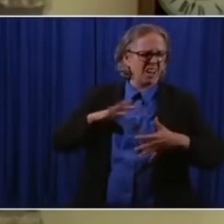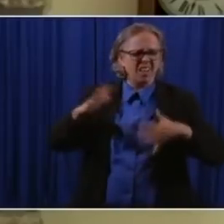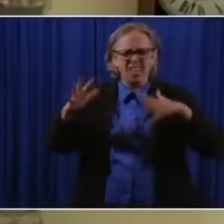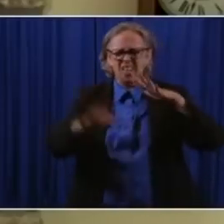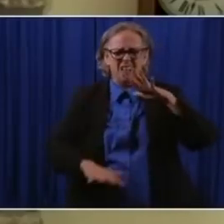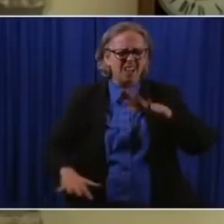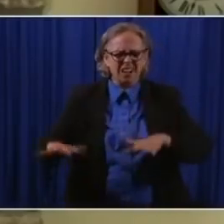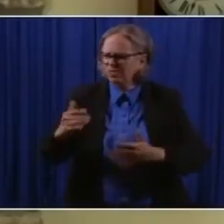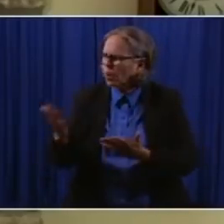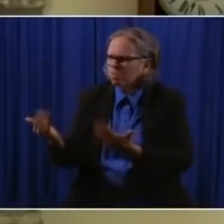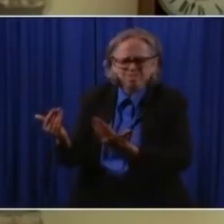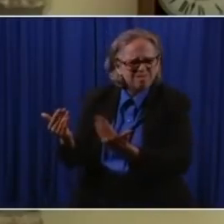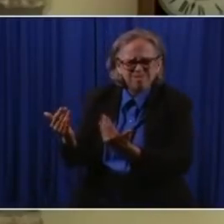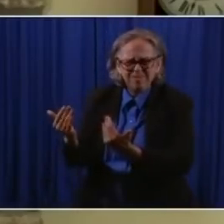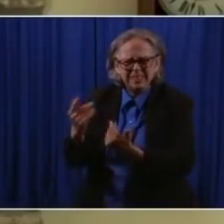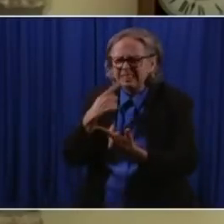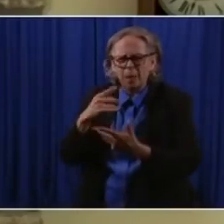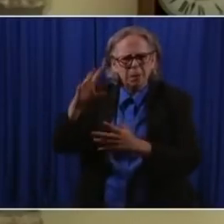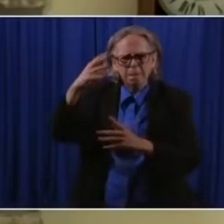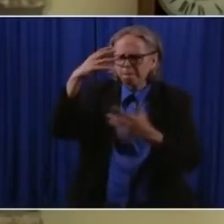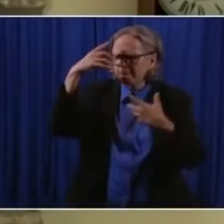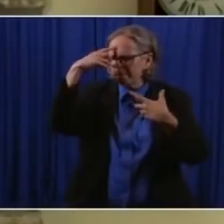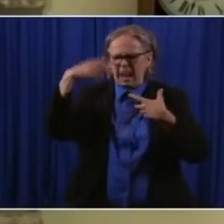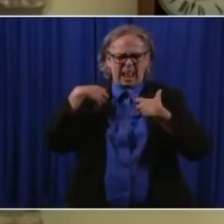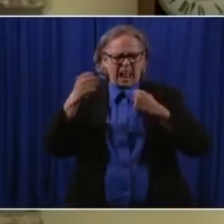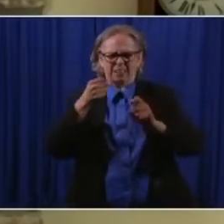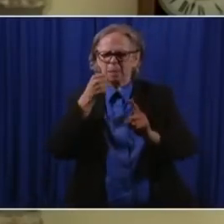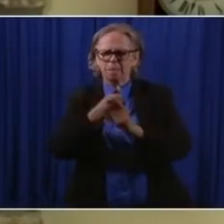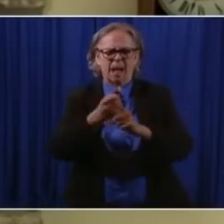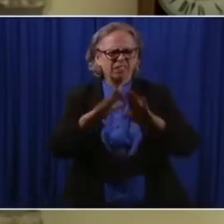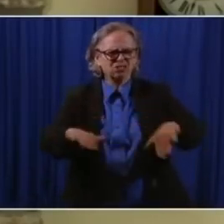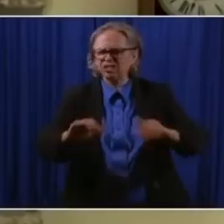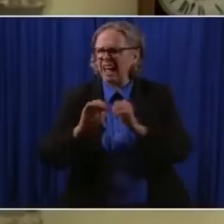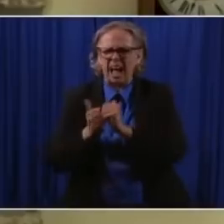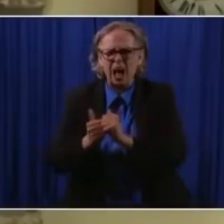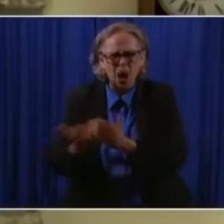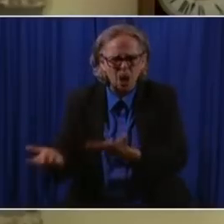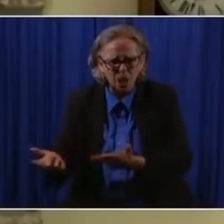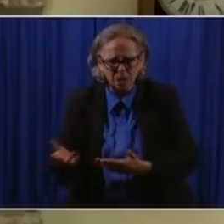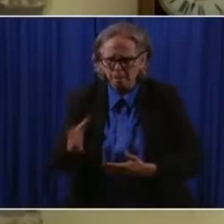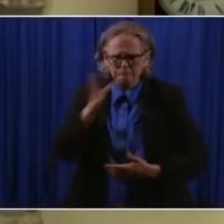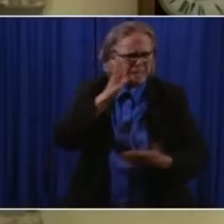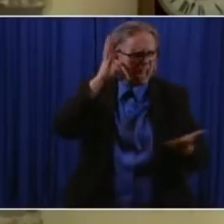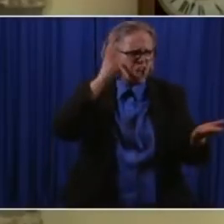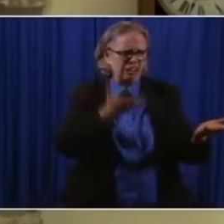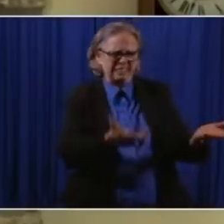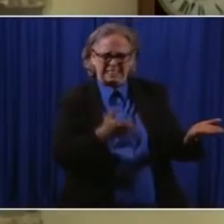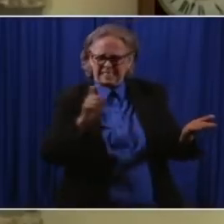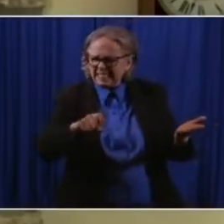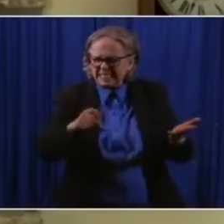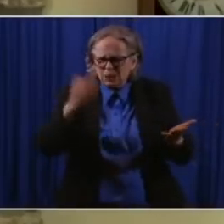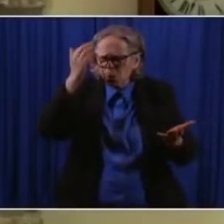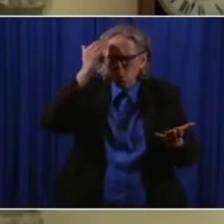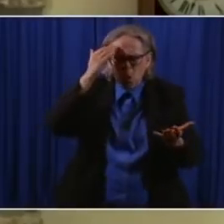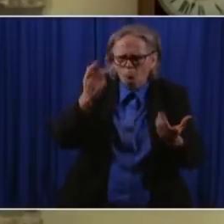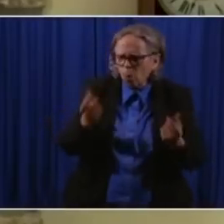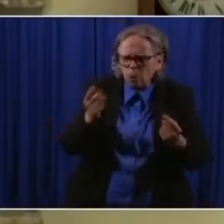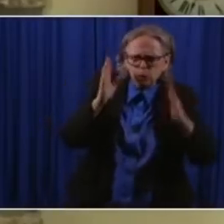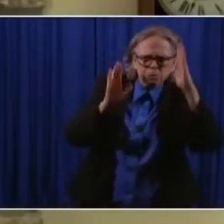mental health ramifications of this and maybe some things that parents should know, teachers should know, the public should